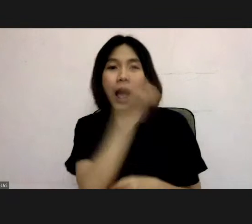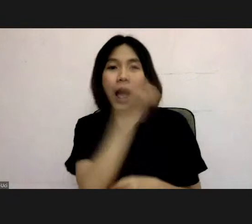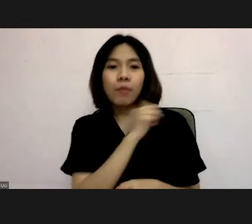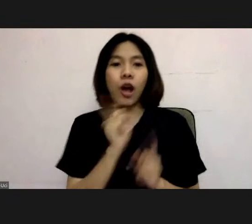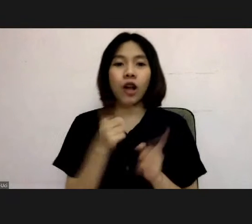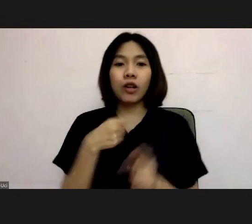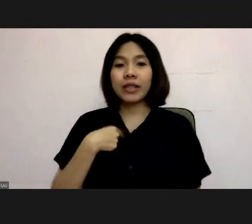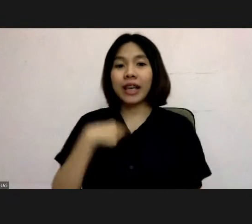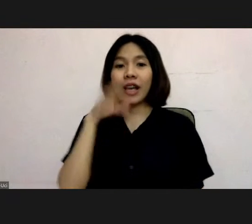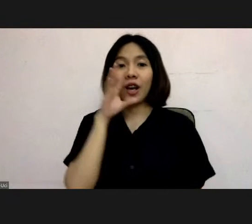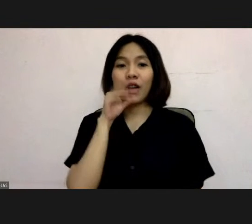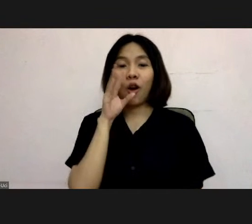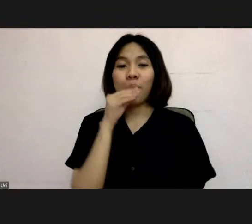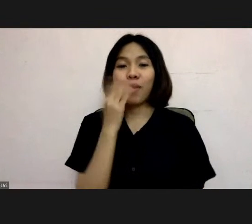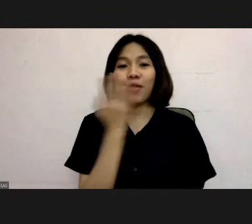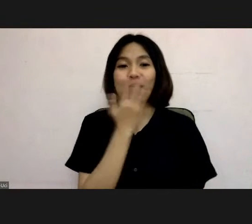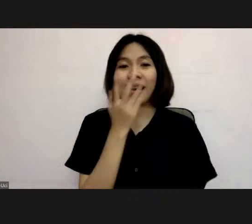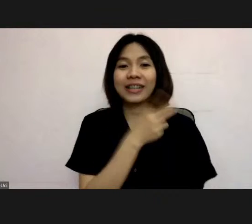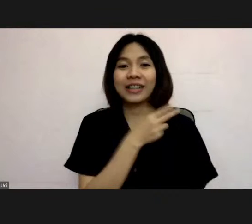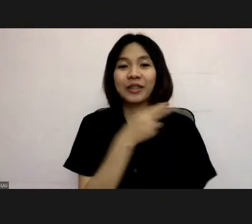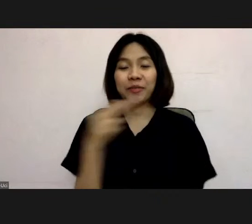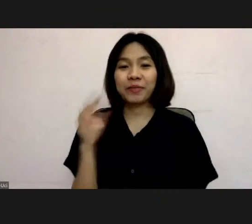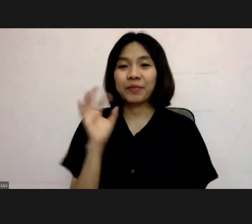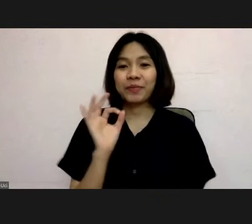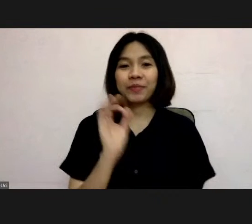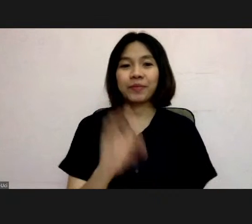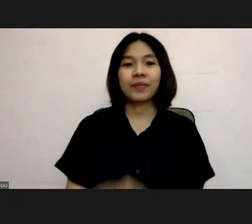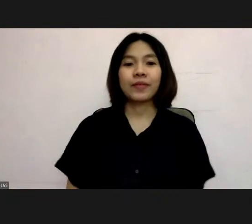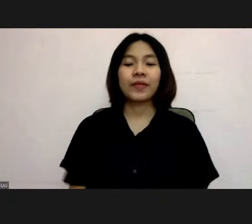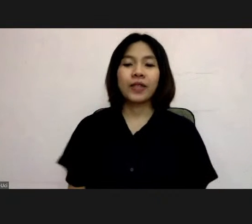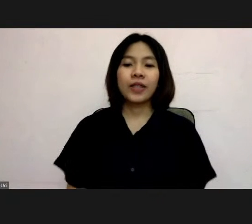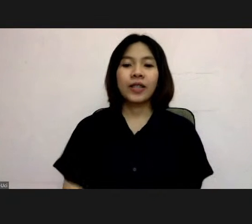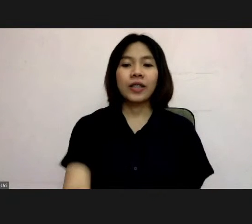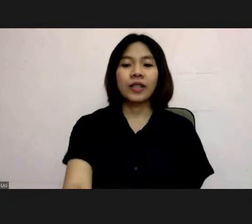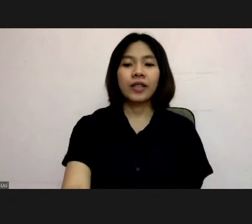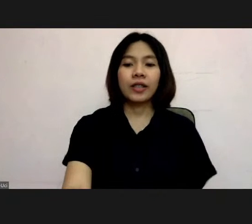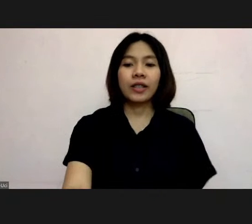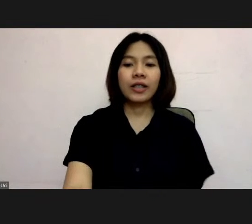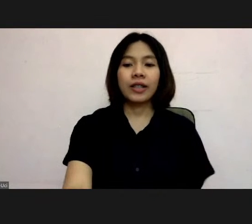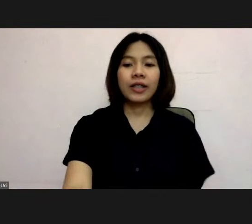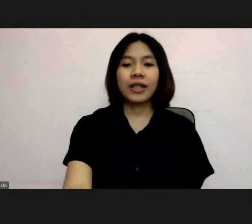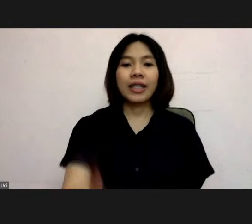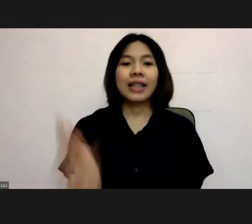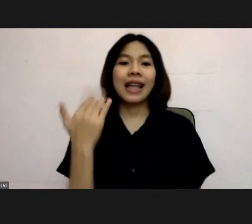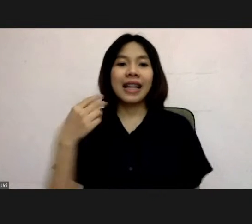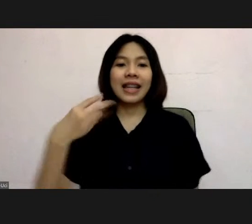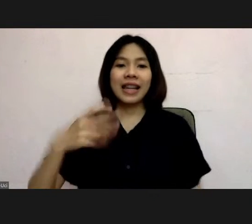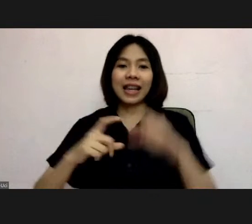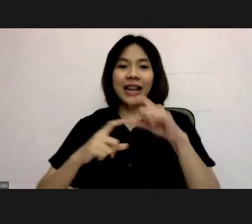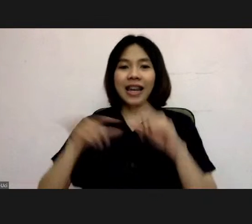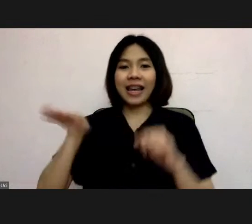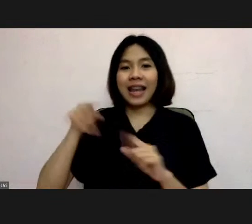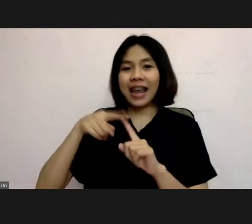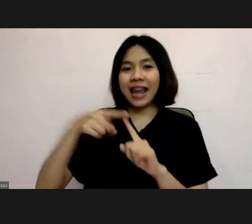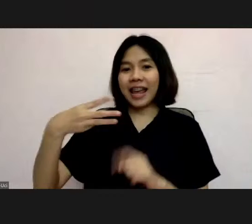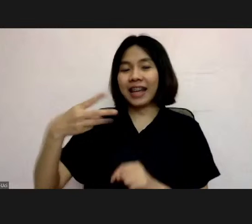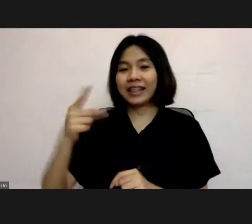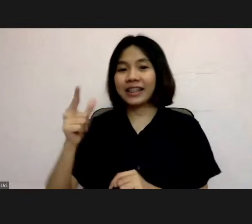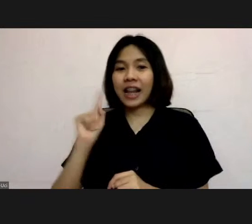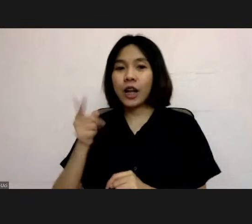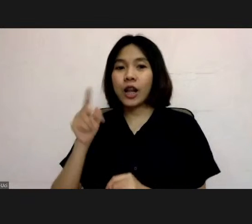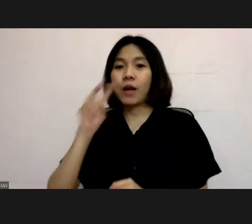our interpreters as well. So ya, saya akan ganti bahasa Indonesia aja ya gitu karena